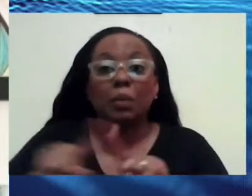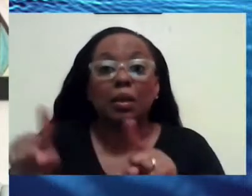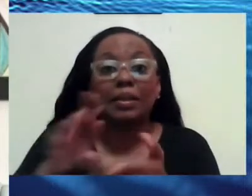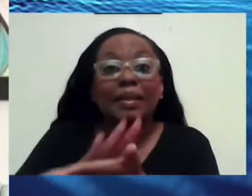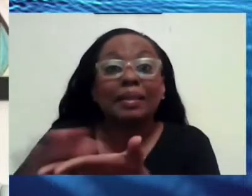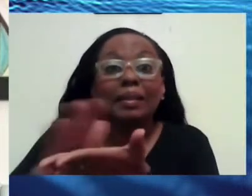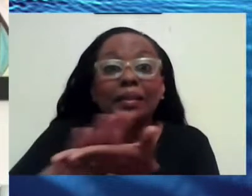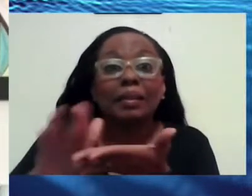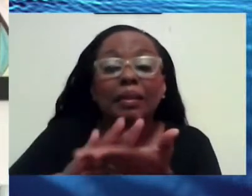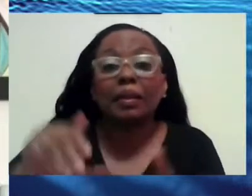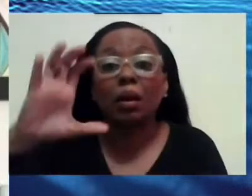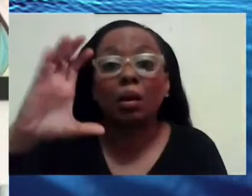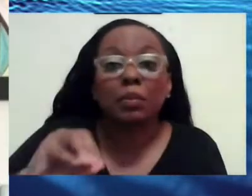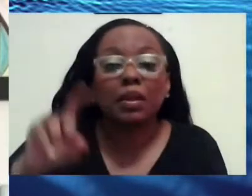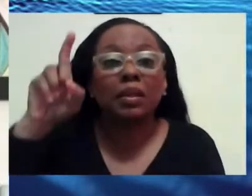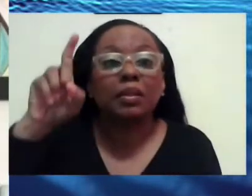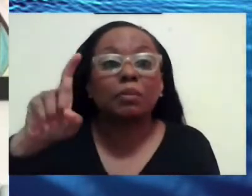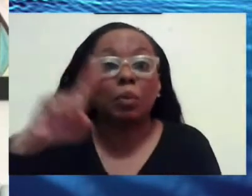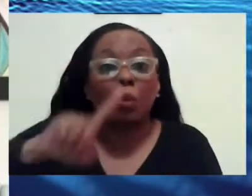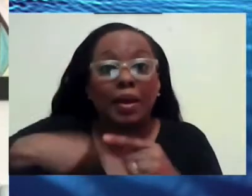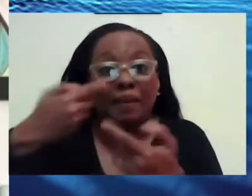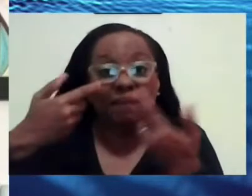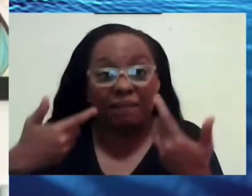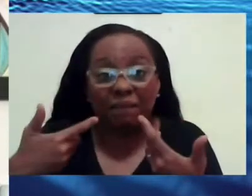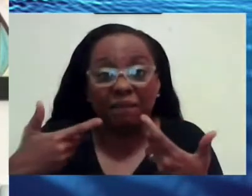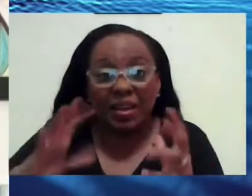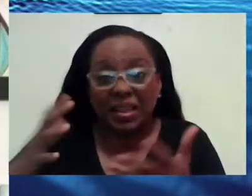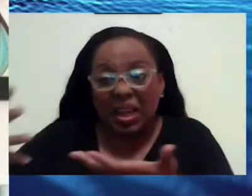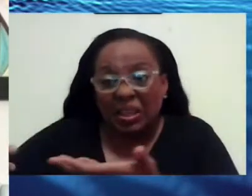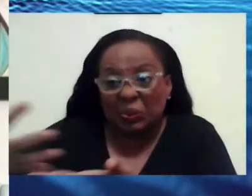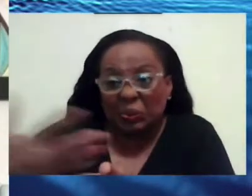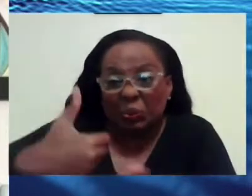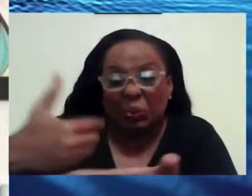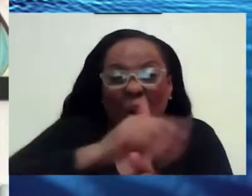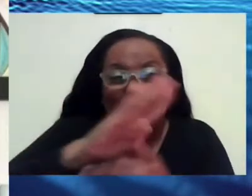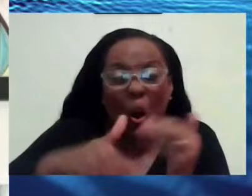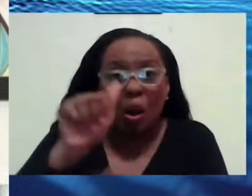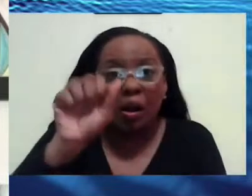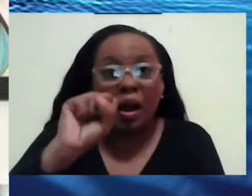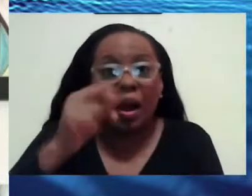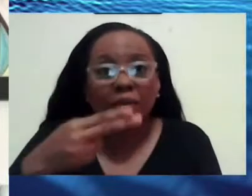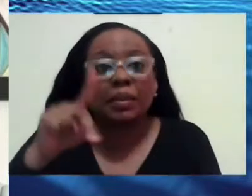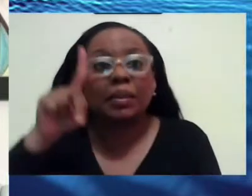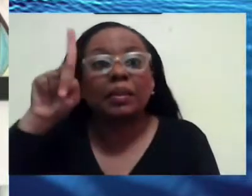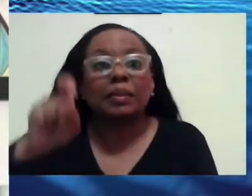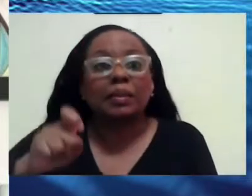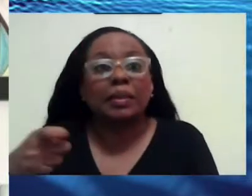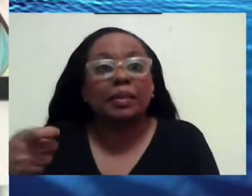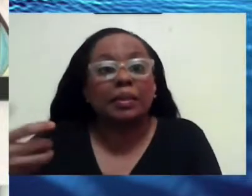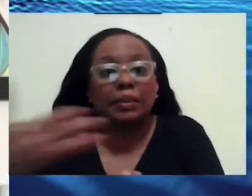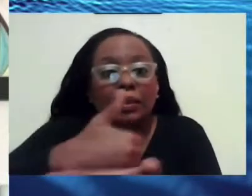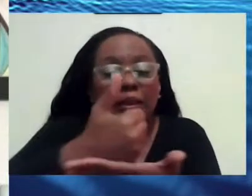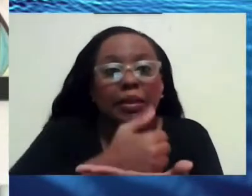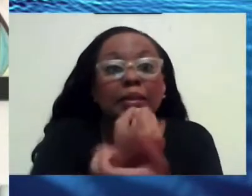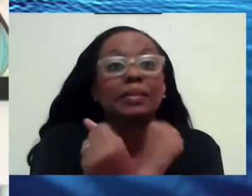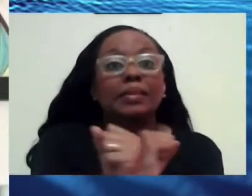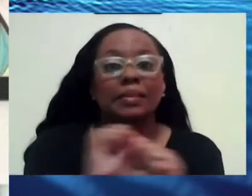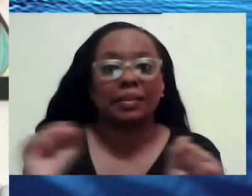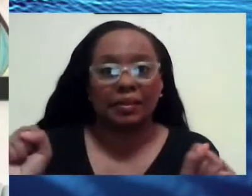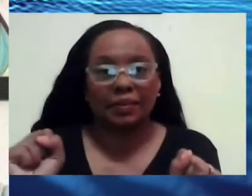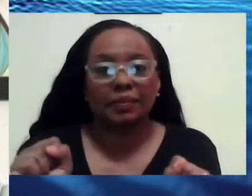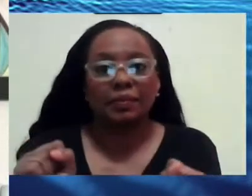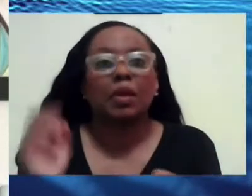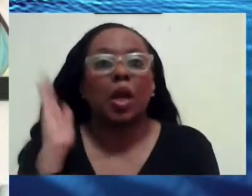of the ash after it leaves the Ministry of Education's premises across the various school plants. And so we have those protocols in place, which will be shared